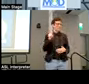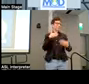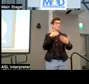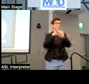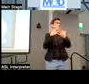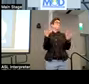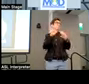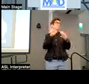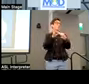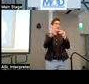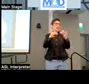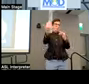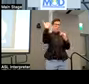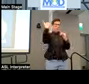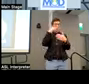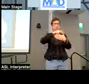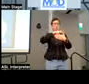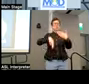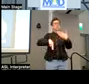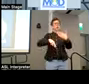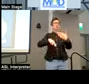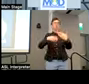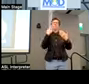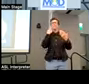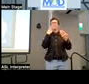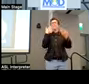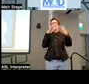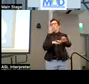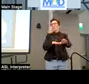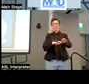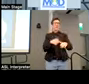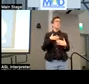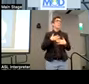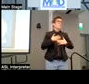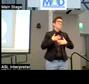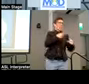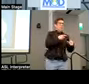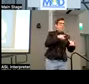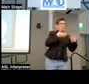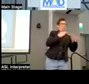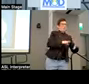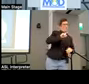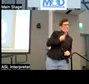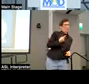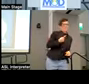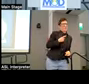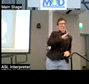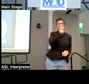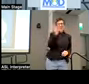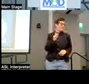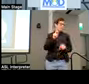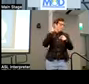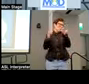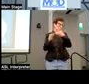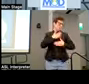captioning. And the result of that was a settlement. I mean, my practice is to try to settle first and never have to go to